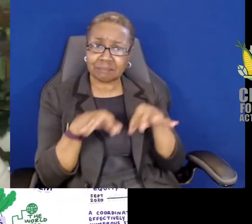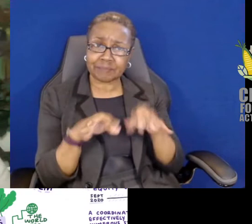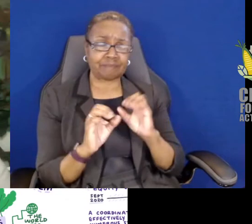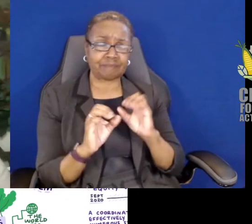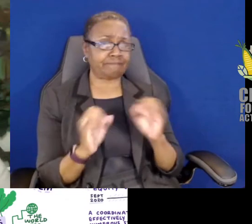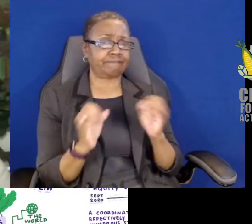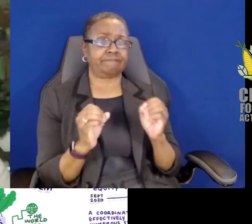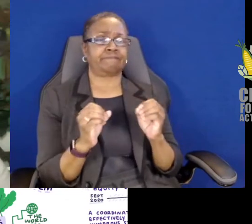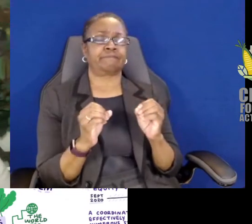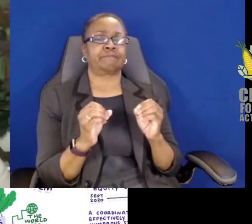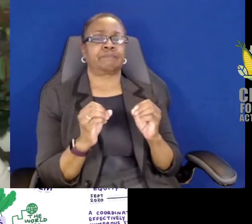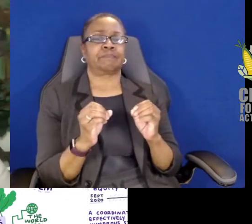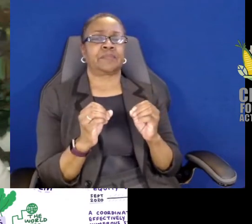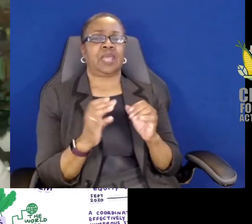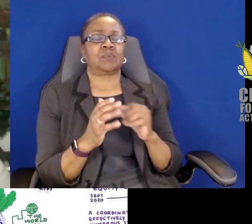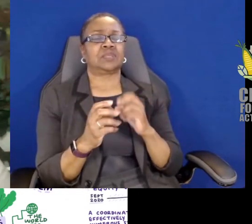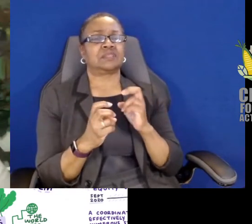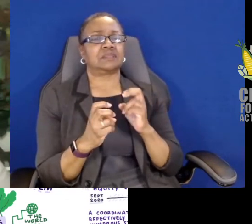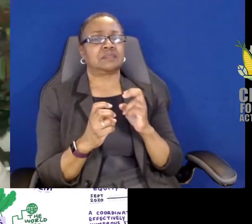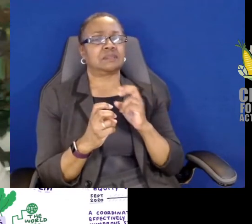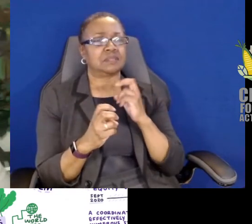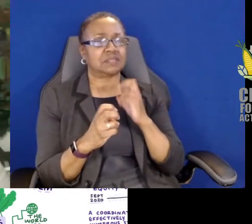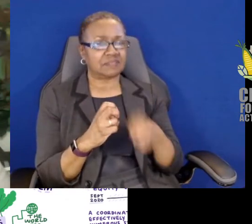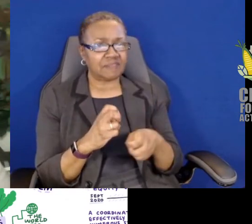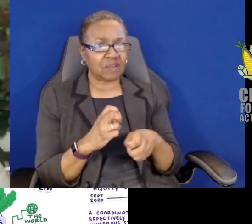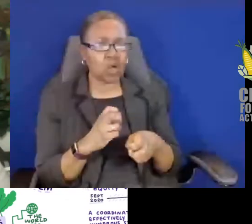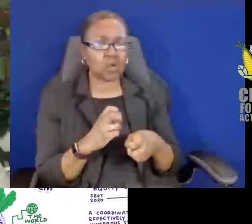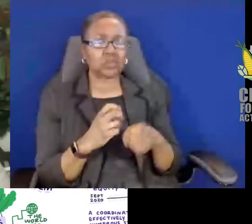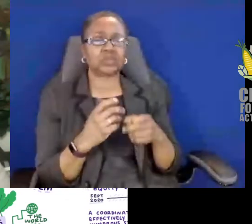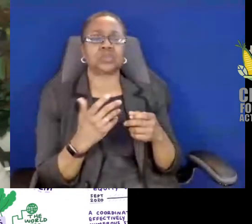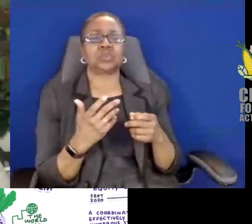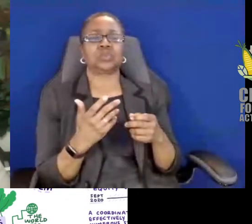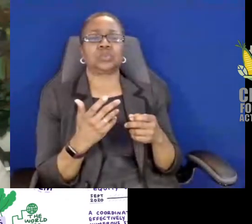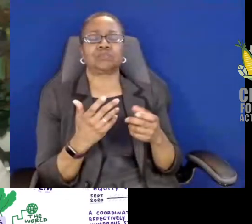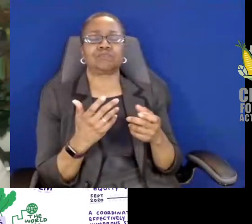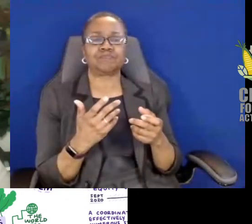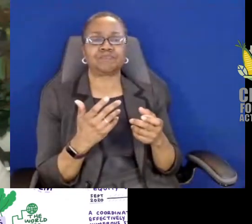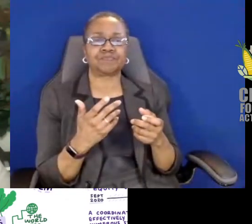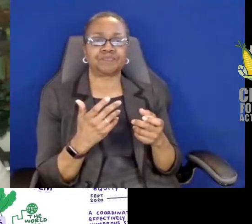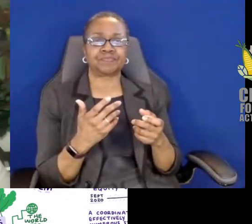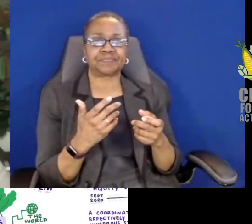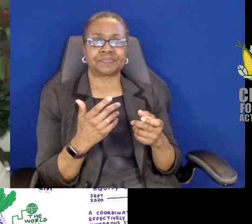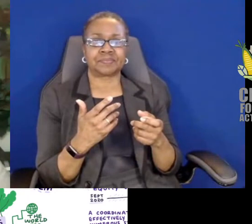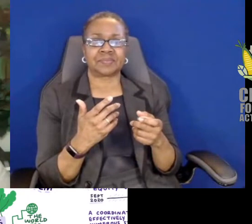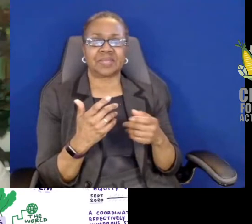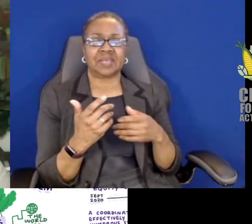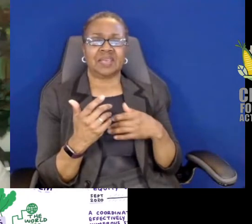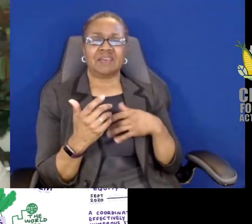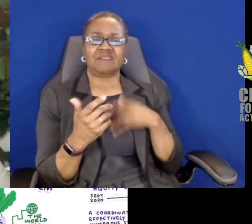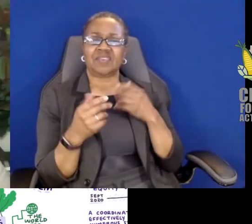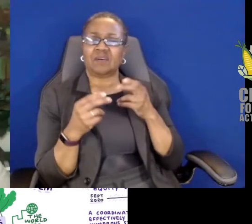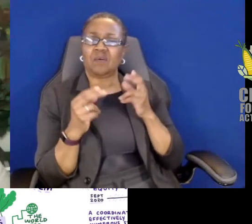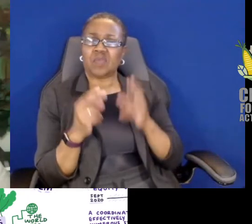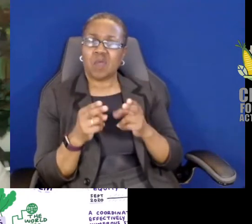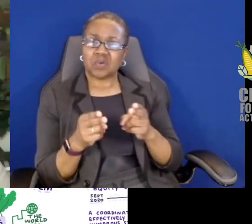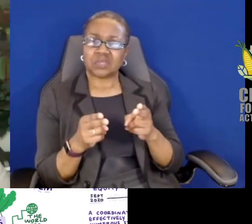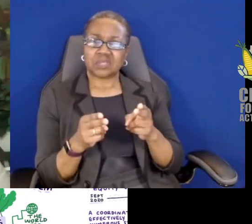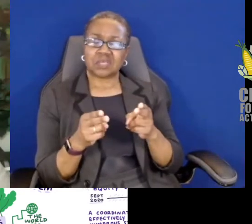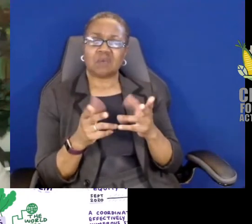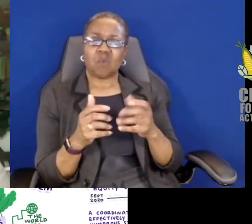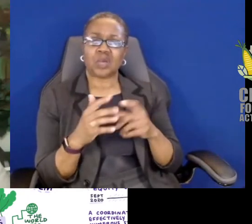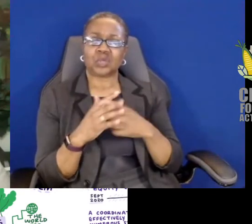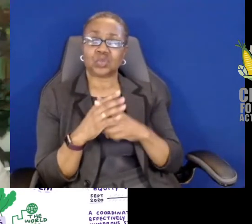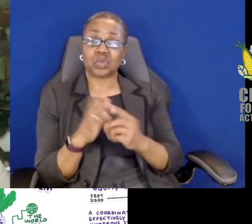it was just very difficult to kind of feel the urgency of wanting to begin growing and showing